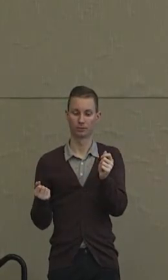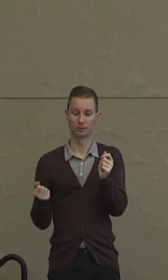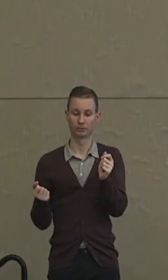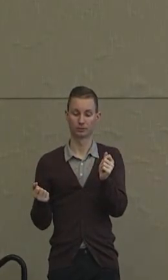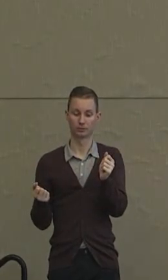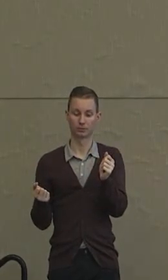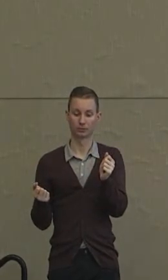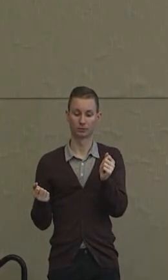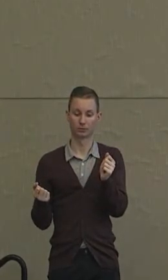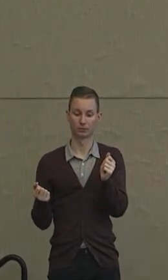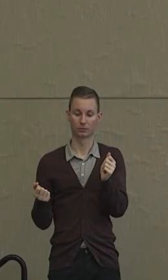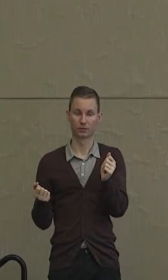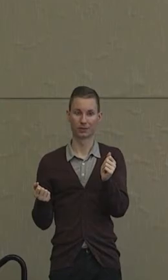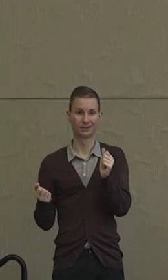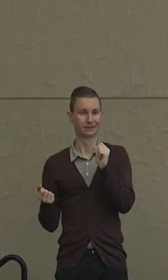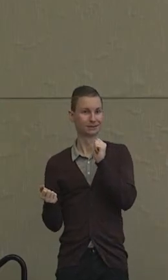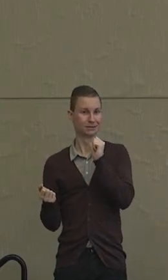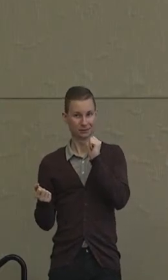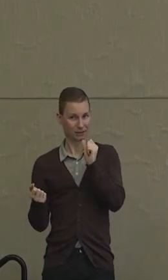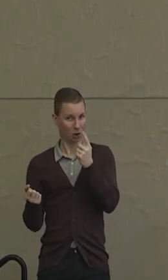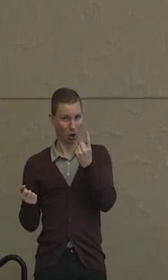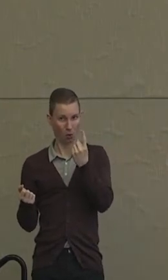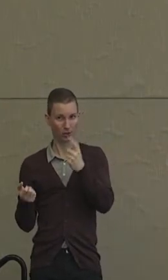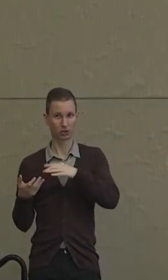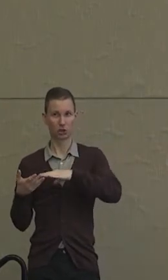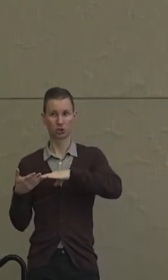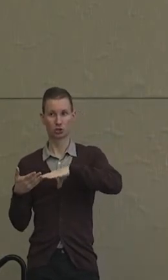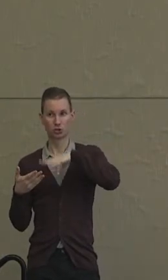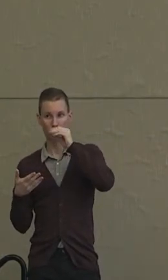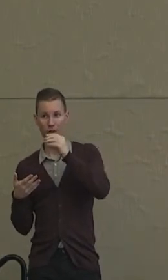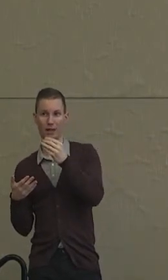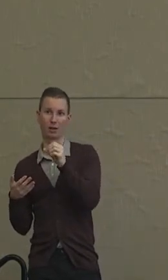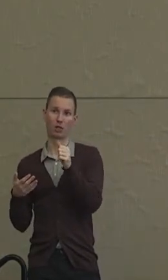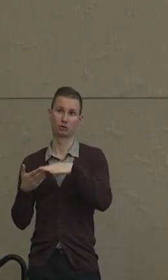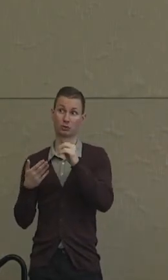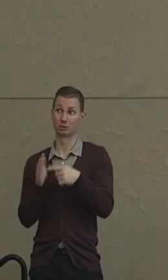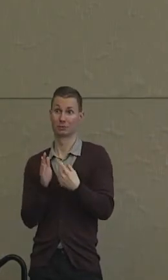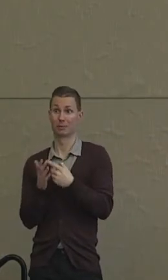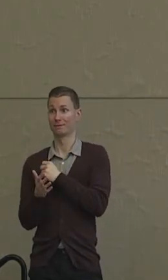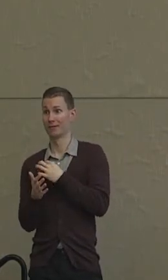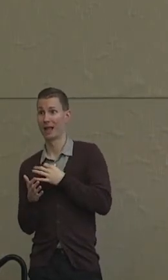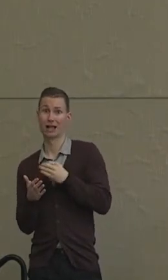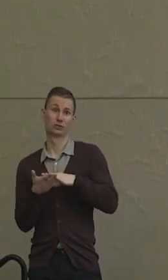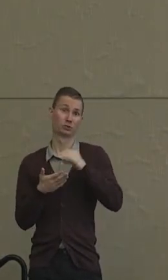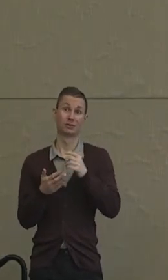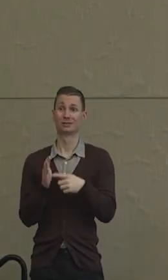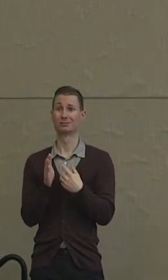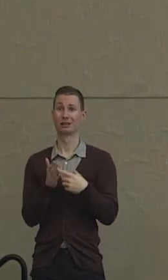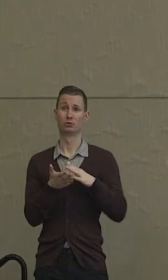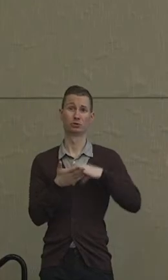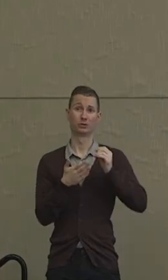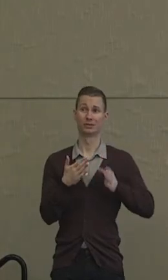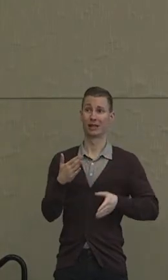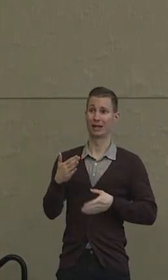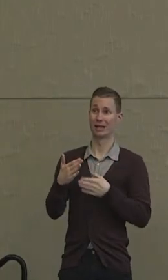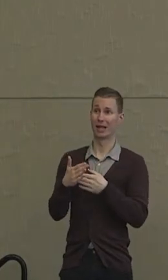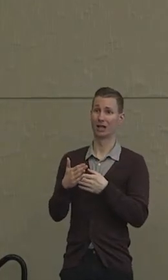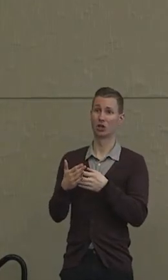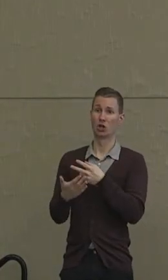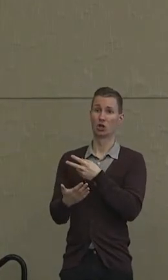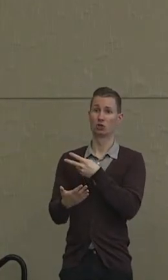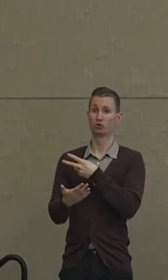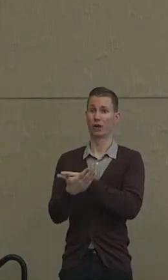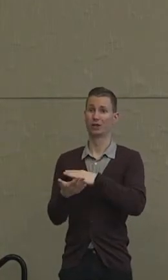It's not primarily student to student, it's primarily faculty and student. Mm-hmm. And in some cases, it's students against their grad student